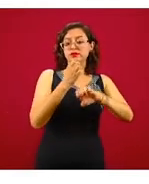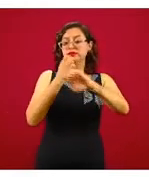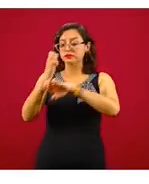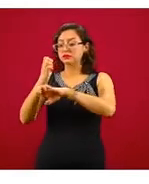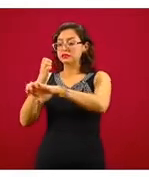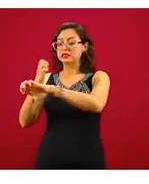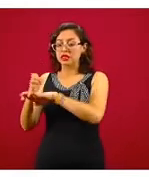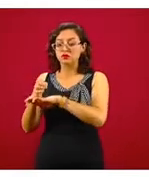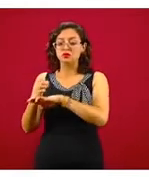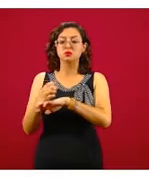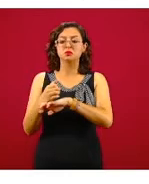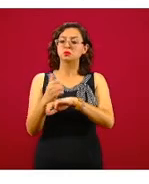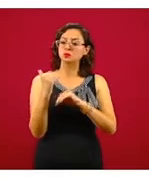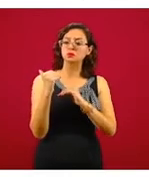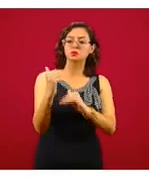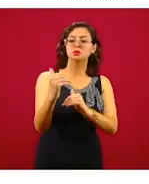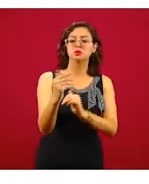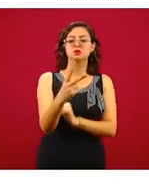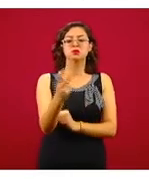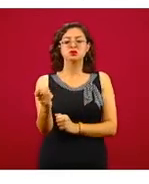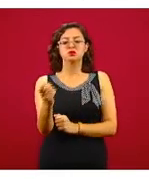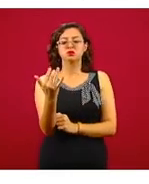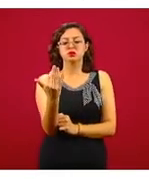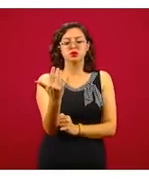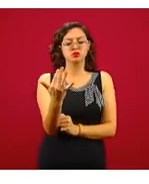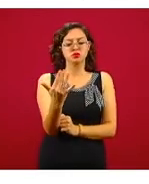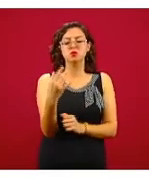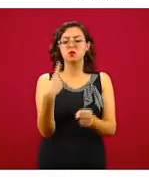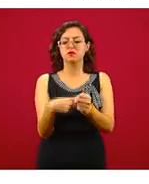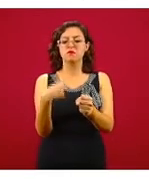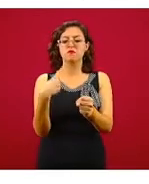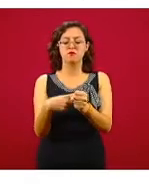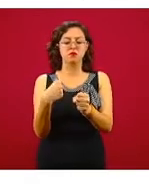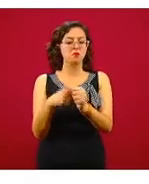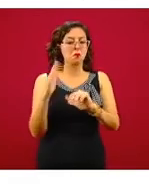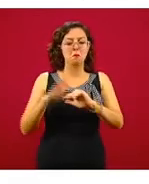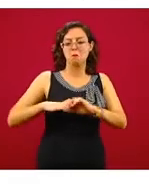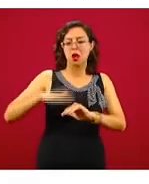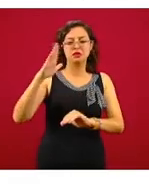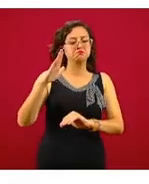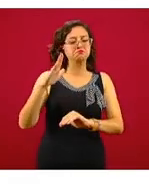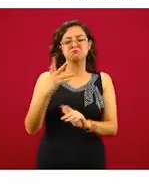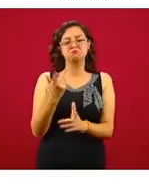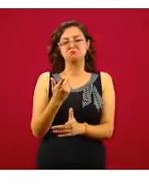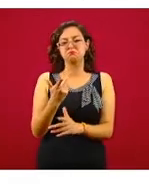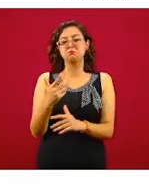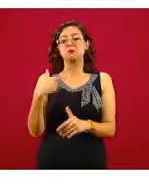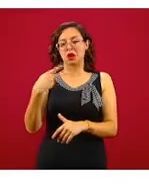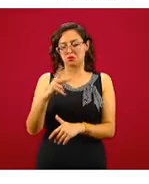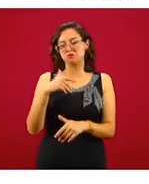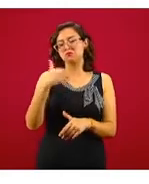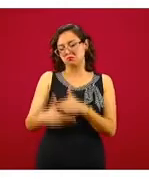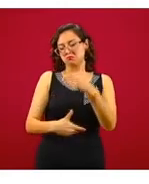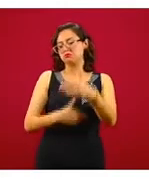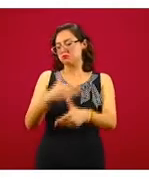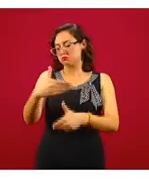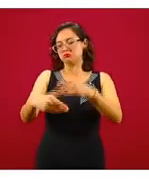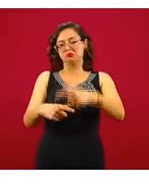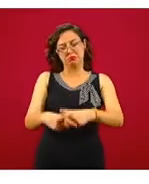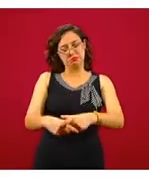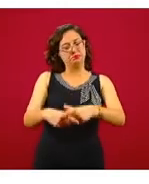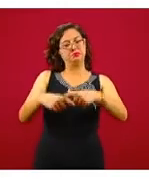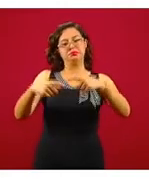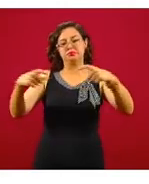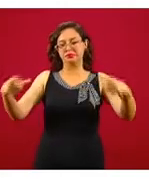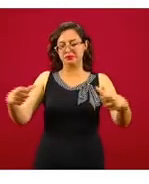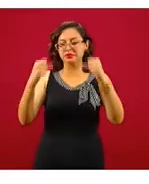cruzado states la barrera de los left, meaning we only have 4 casos, pero states de that seguro en los siguientes haven't días surpassed the actuarán 100 y case empezamos a ver barrier, ya